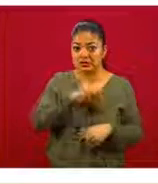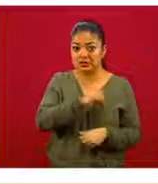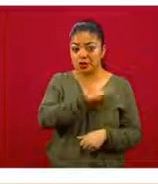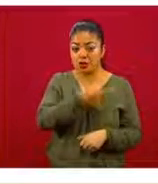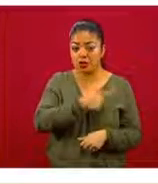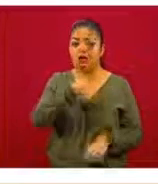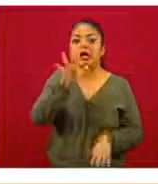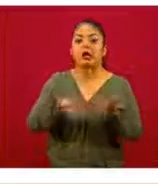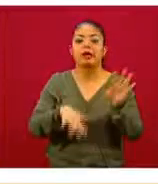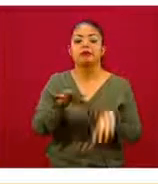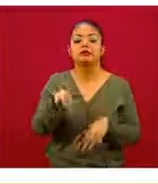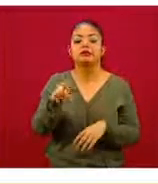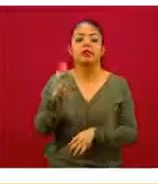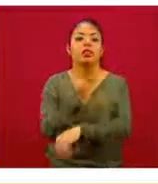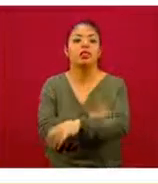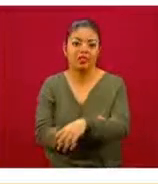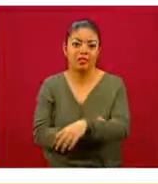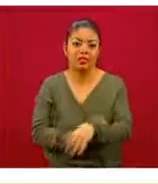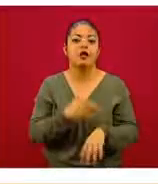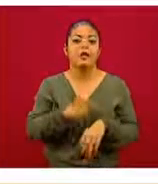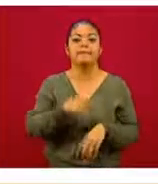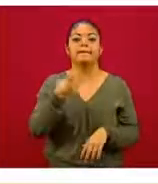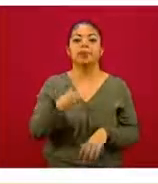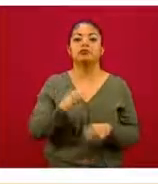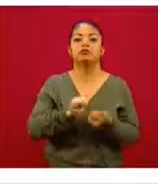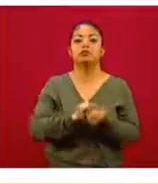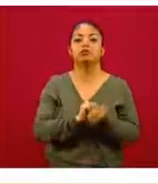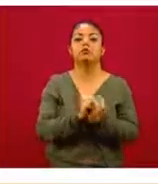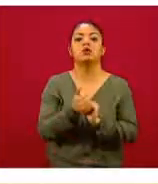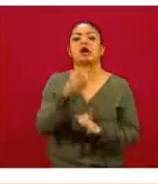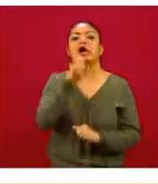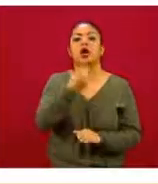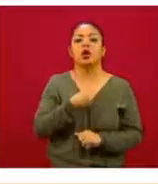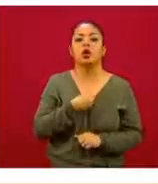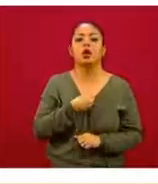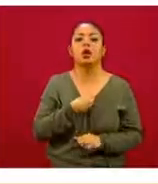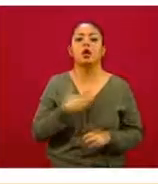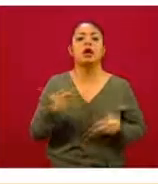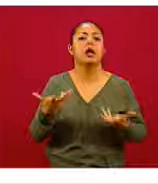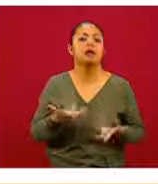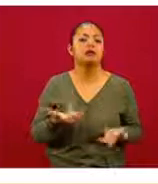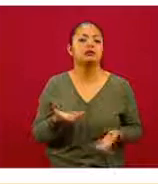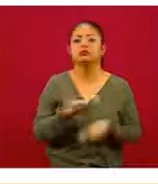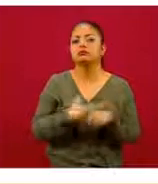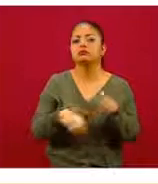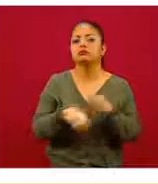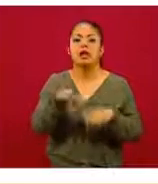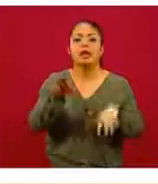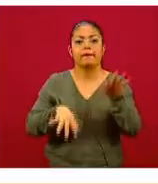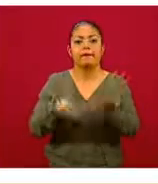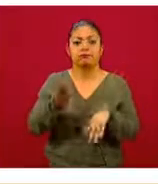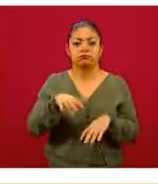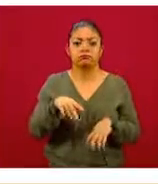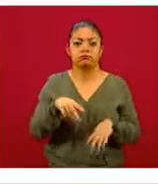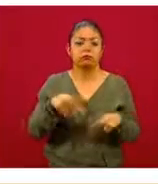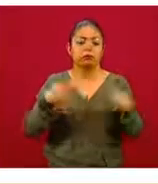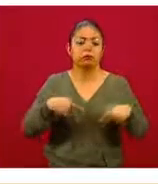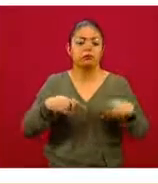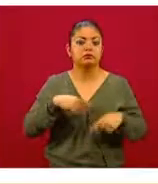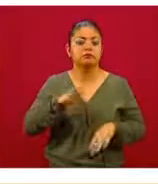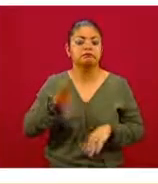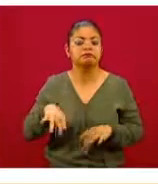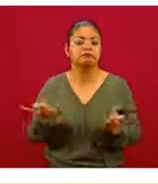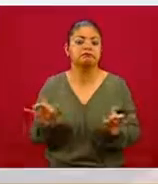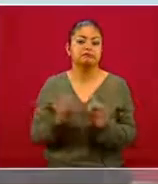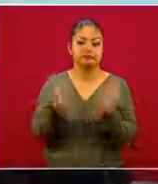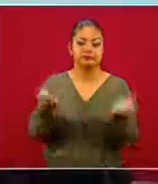medical attention, sometimes they go there too late. And this means that the health system does whatever it can,